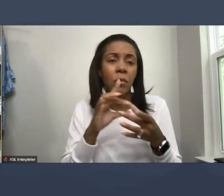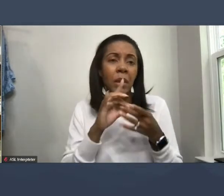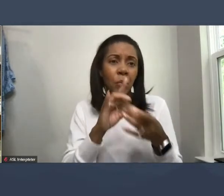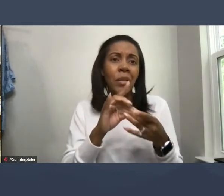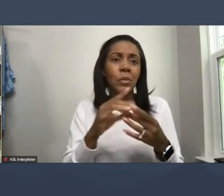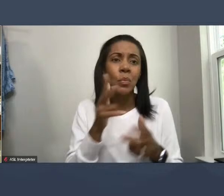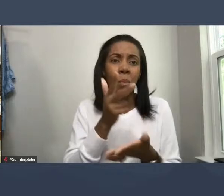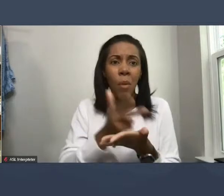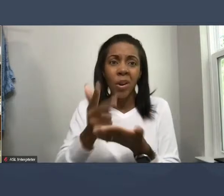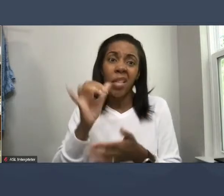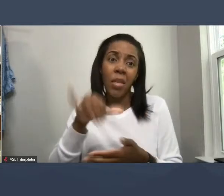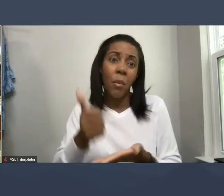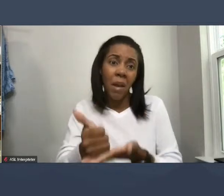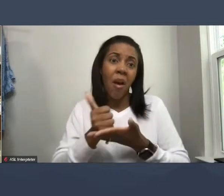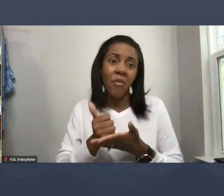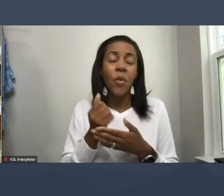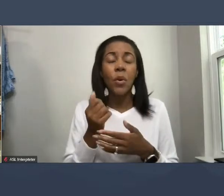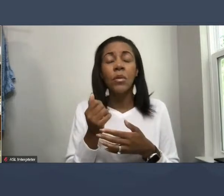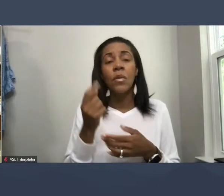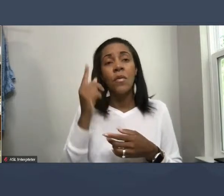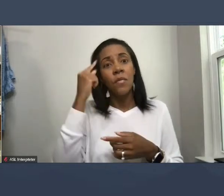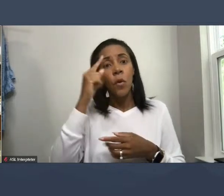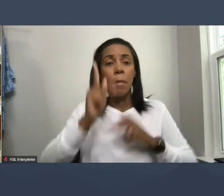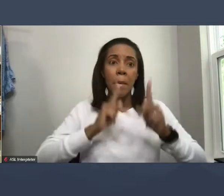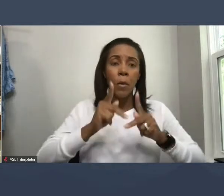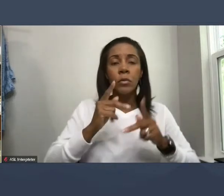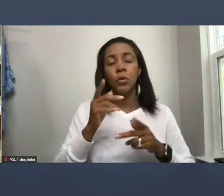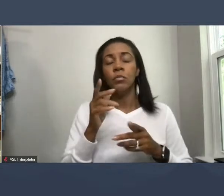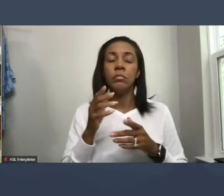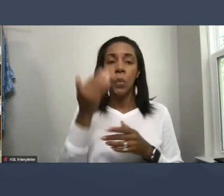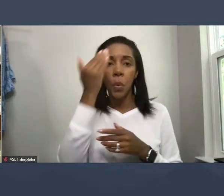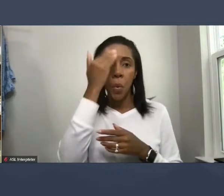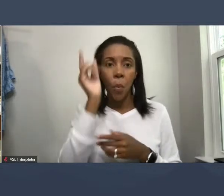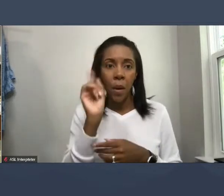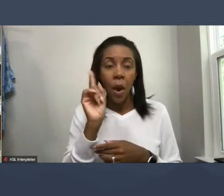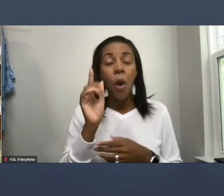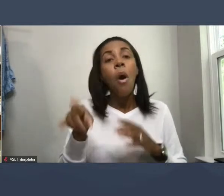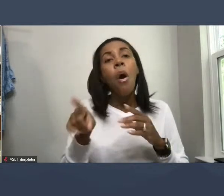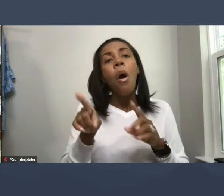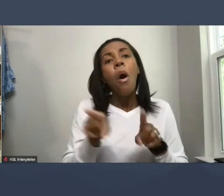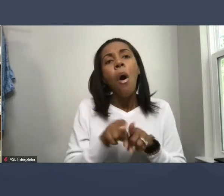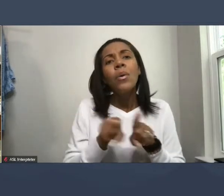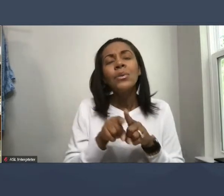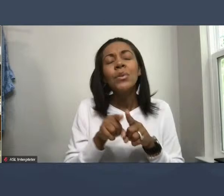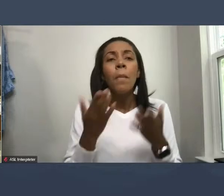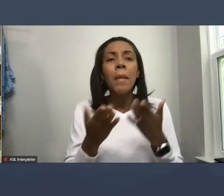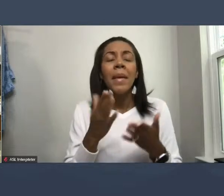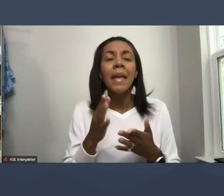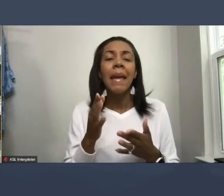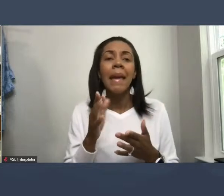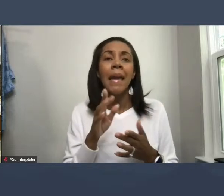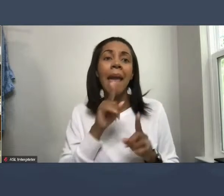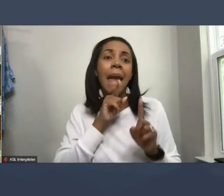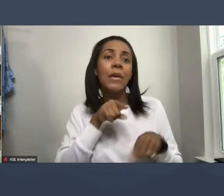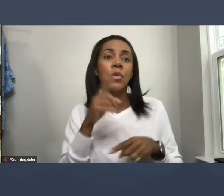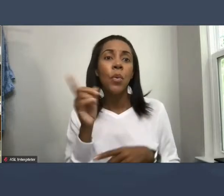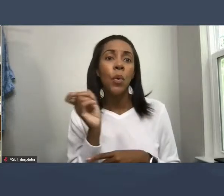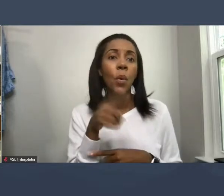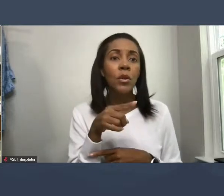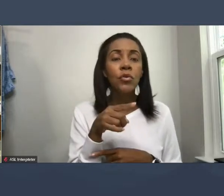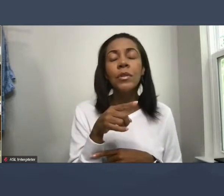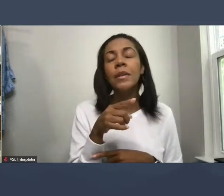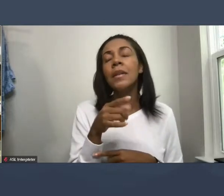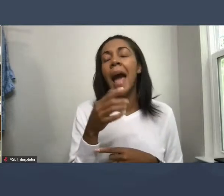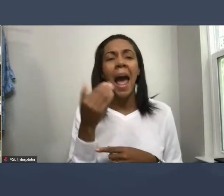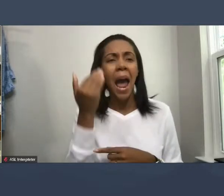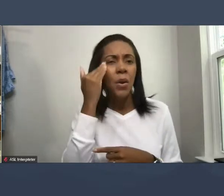helpful just for people to get through it. Also, you might also answer the question, I heard you say of safety of family